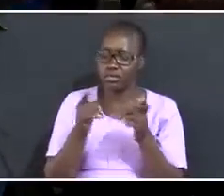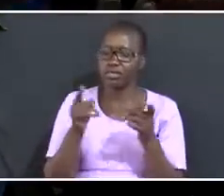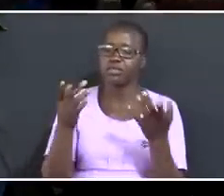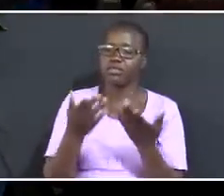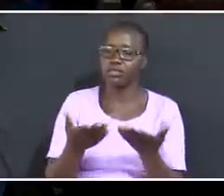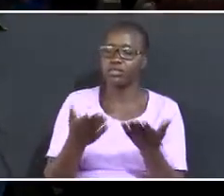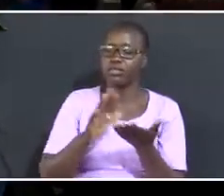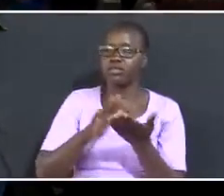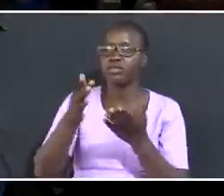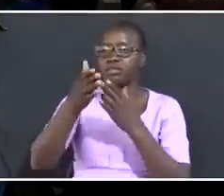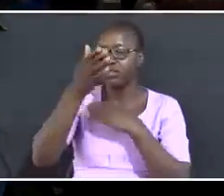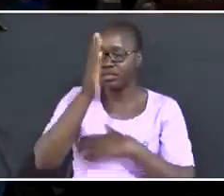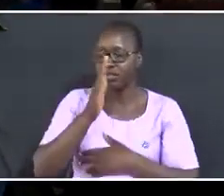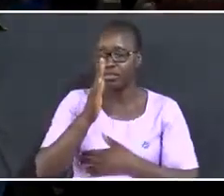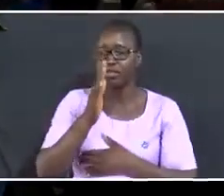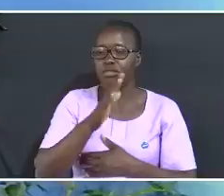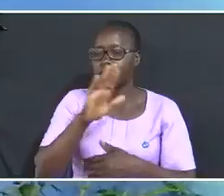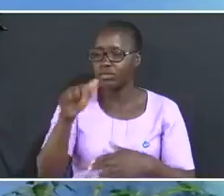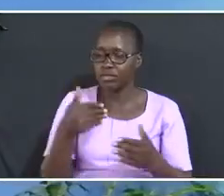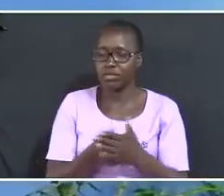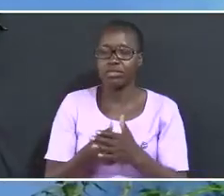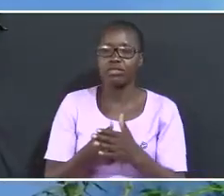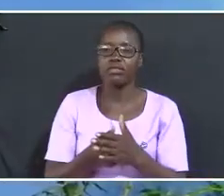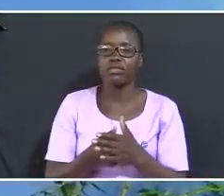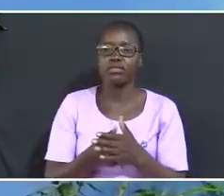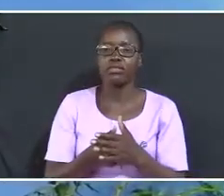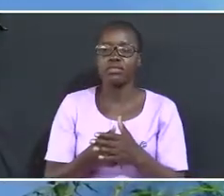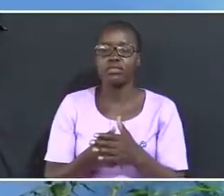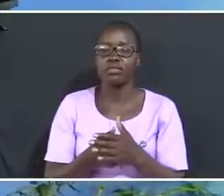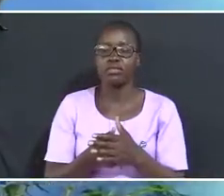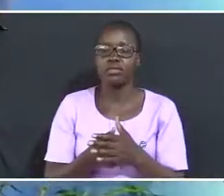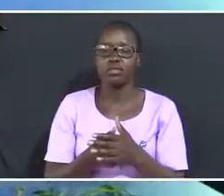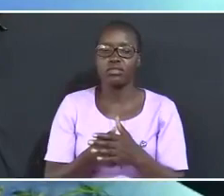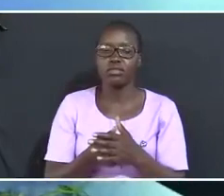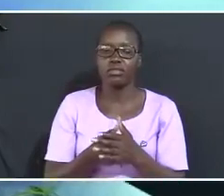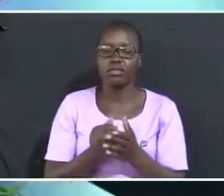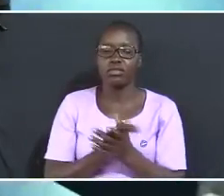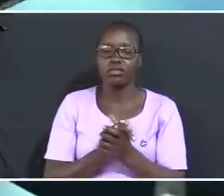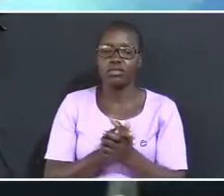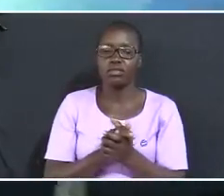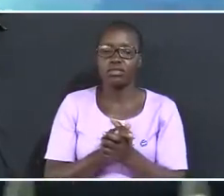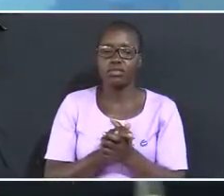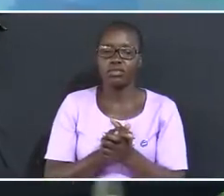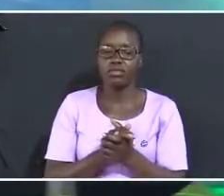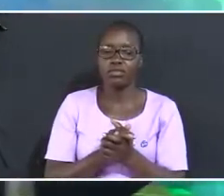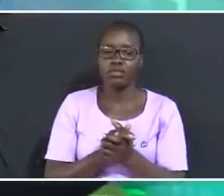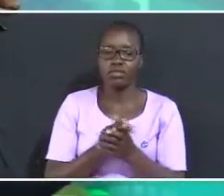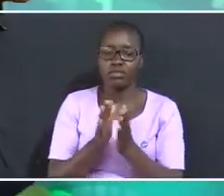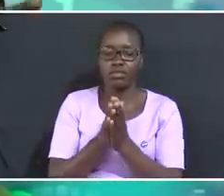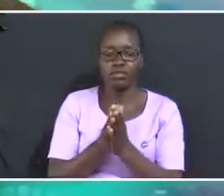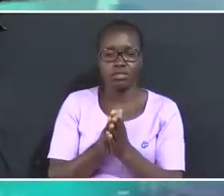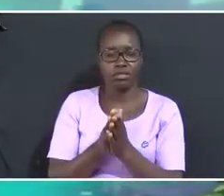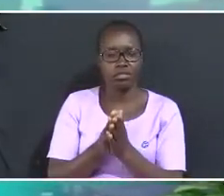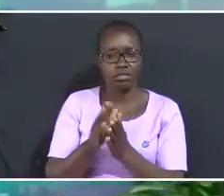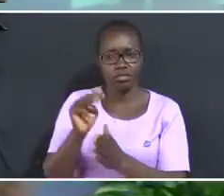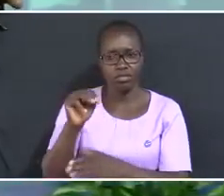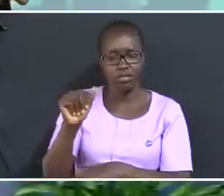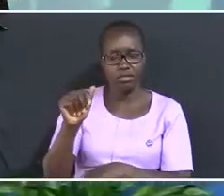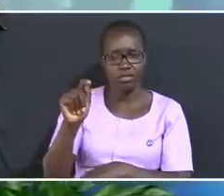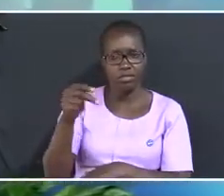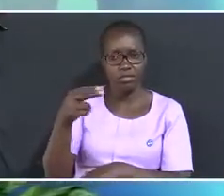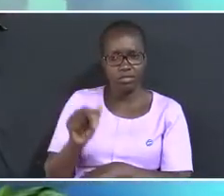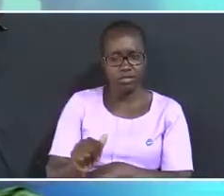come out very clear. All. It doesn't matter. You have 10 degrees of a